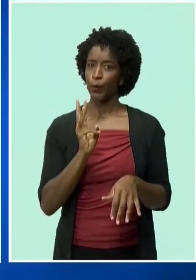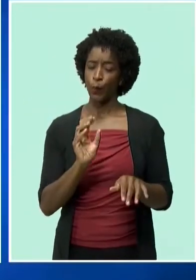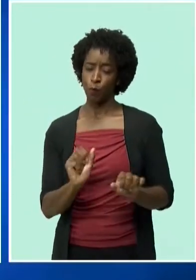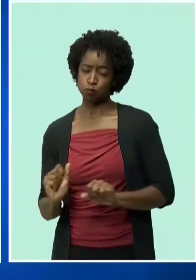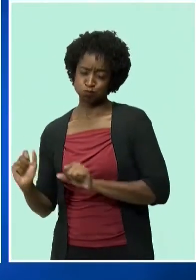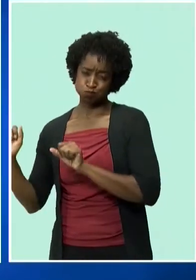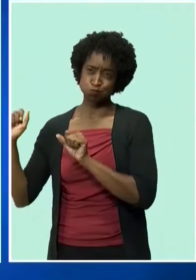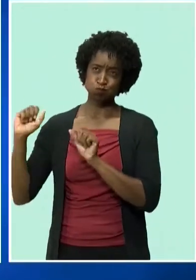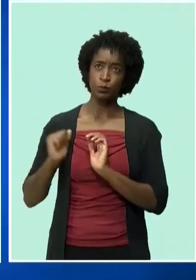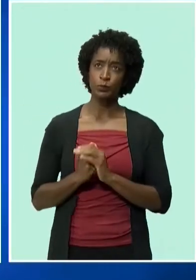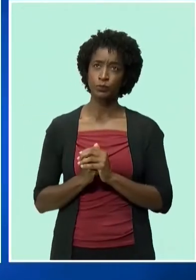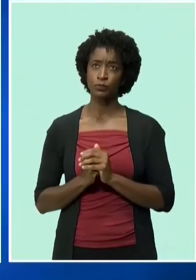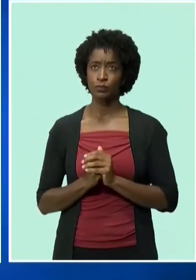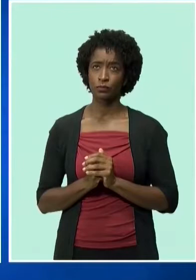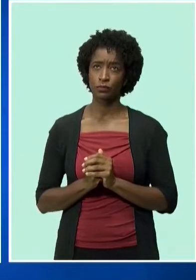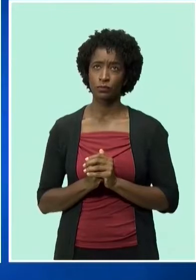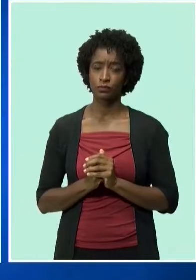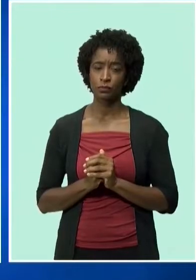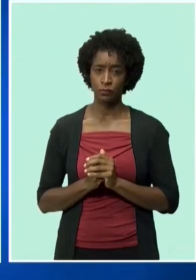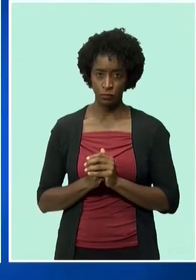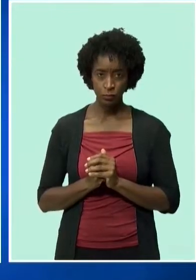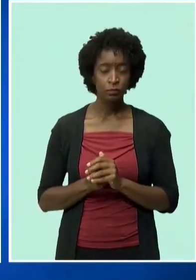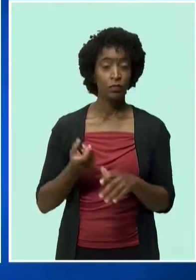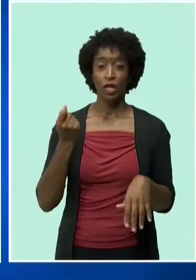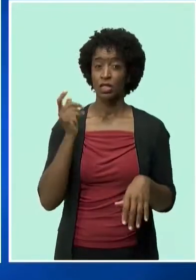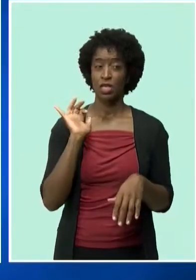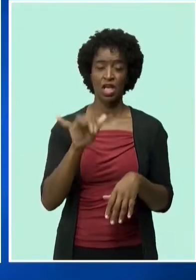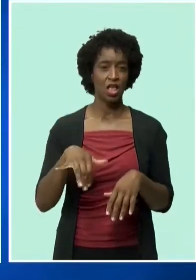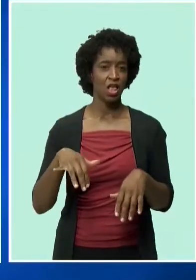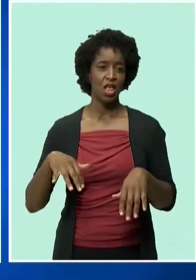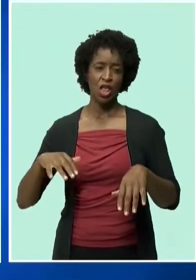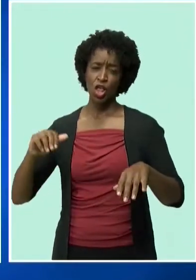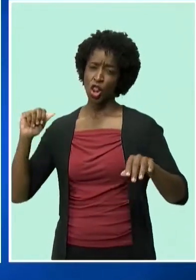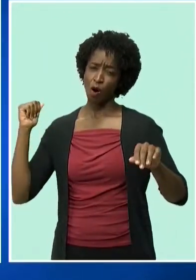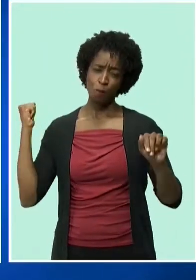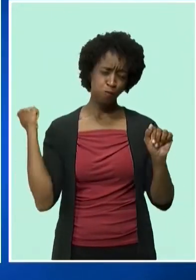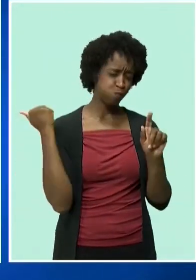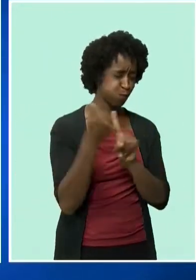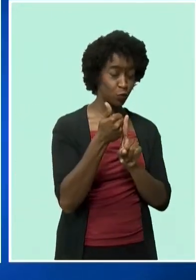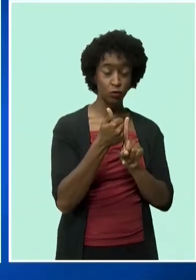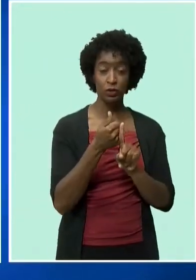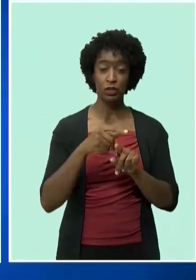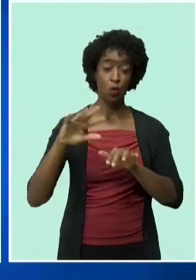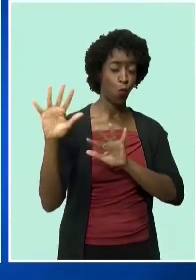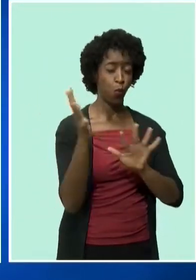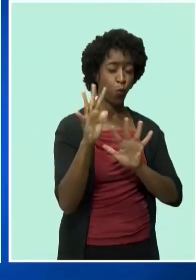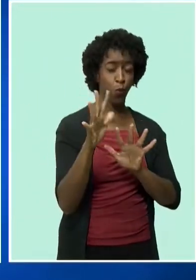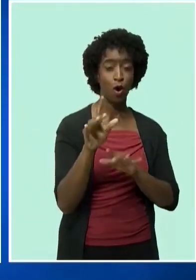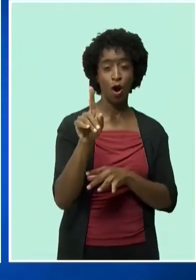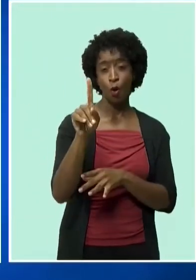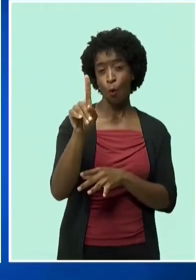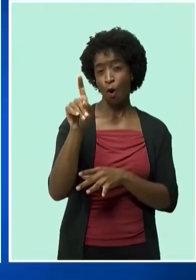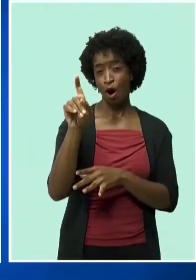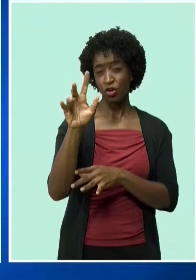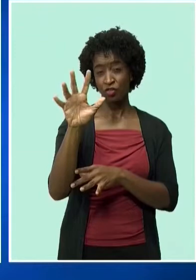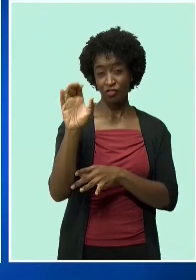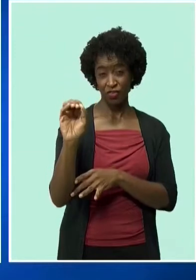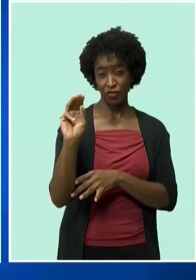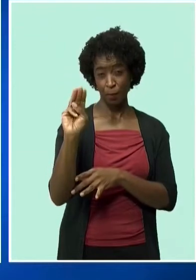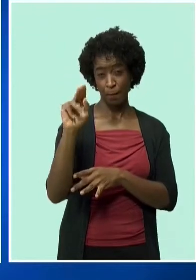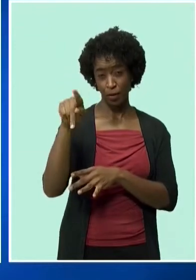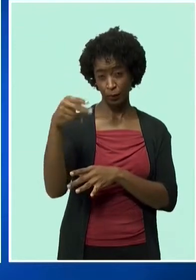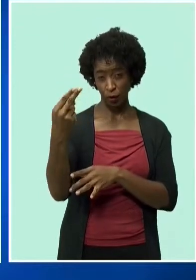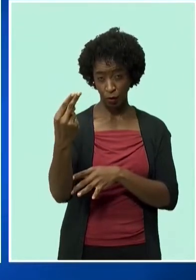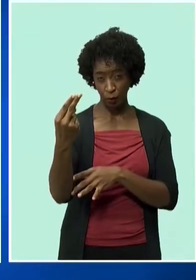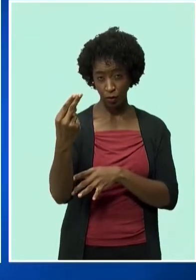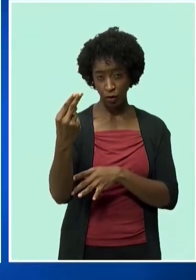biggest issue, and the flooding. The monster storm making landfall with winds of 150 miles per hour. I've